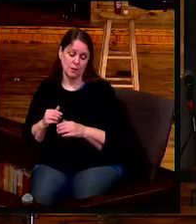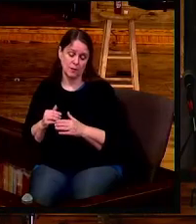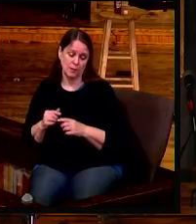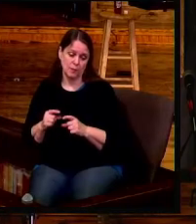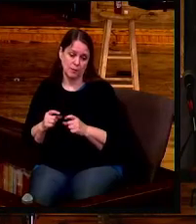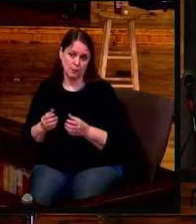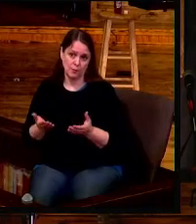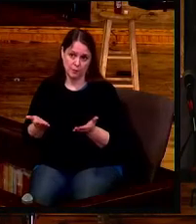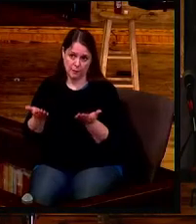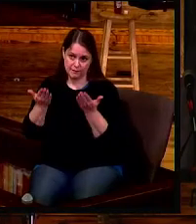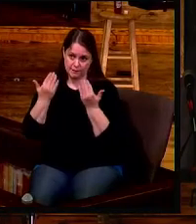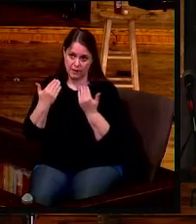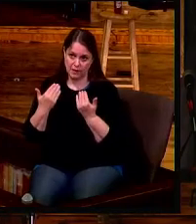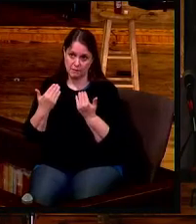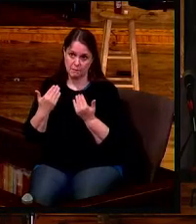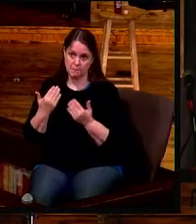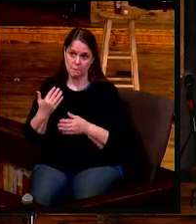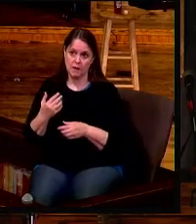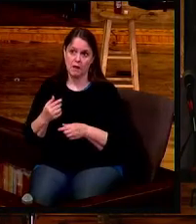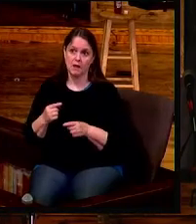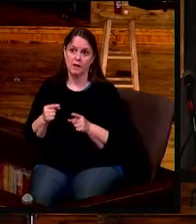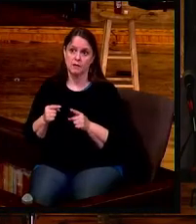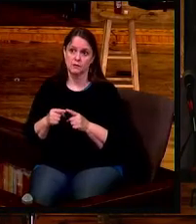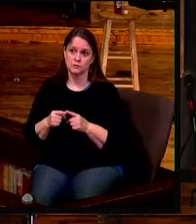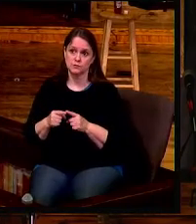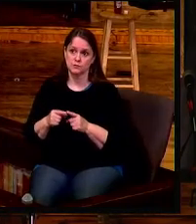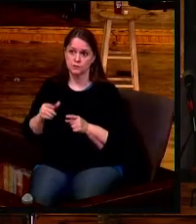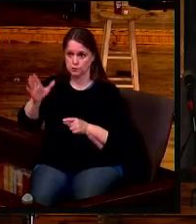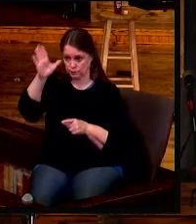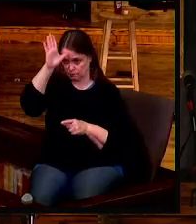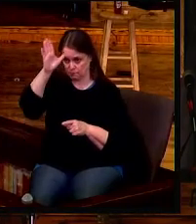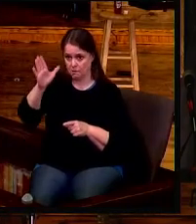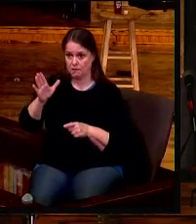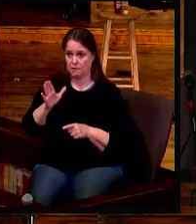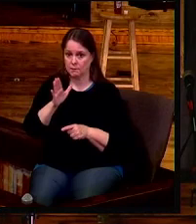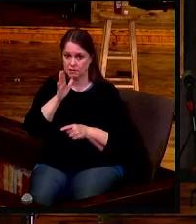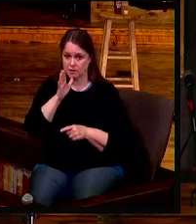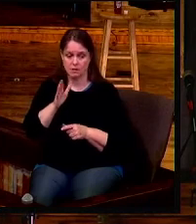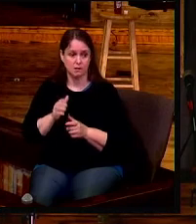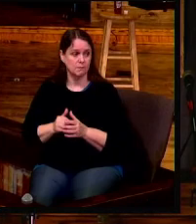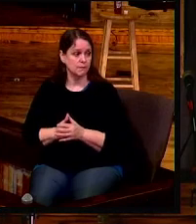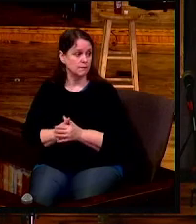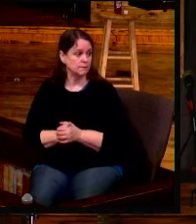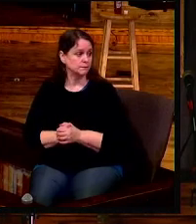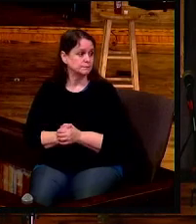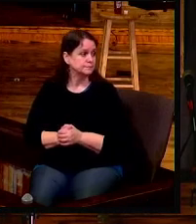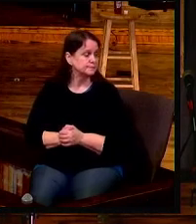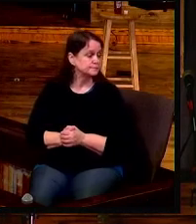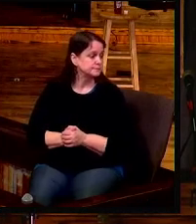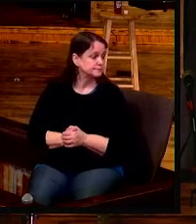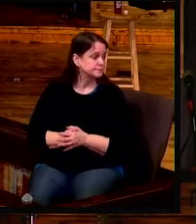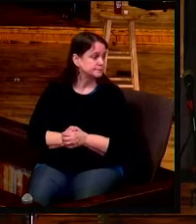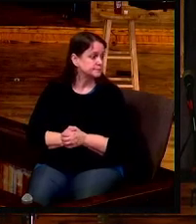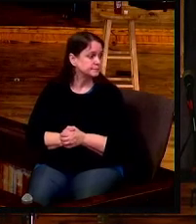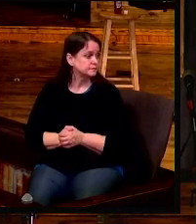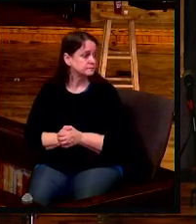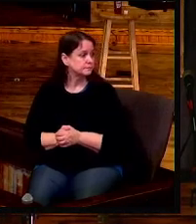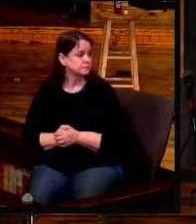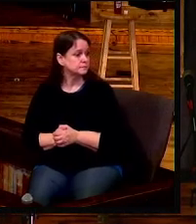that we say and the where we're at and what we're doing, because our words and our actions will affect those that are around us.